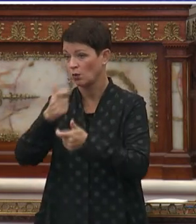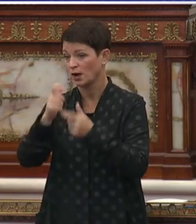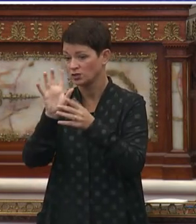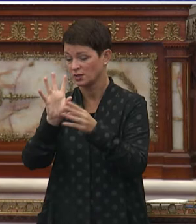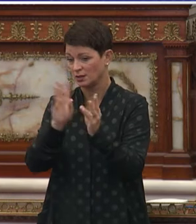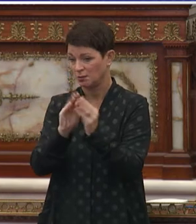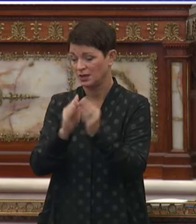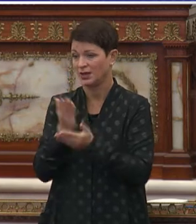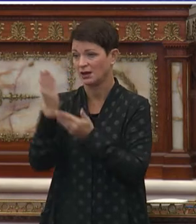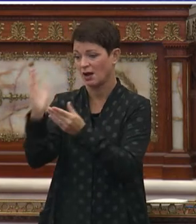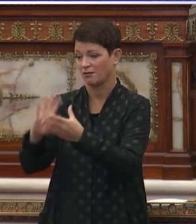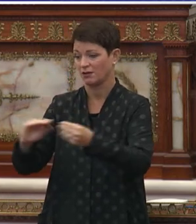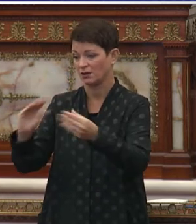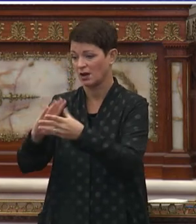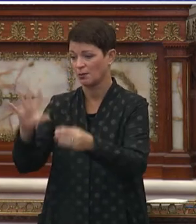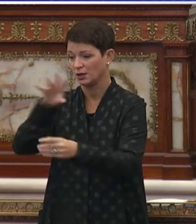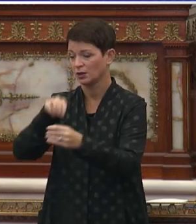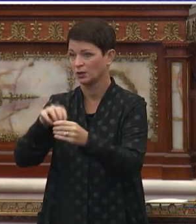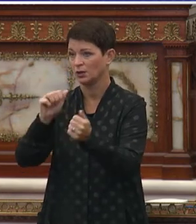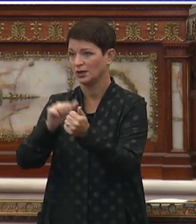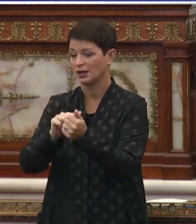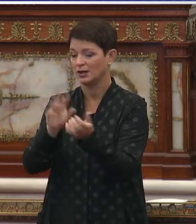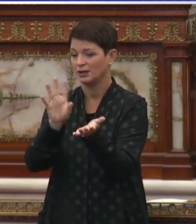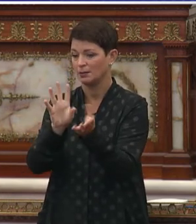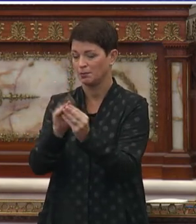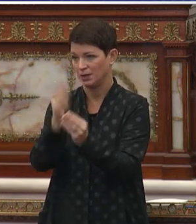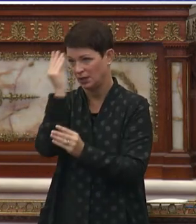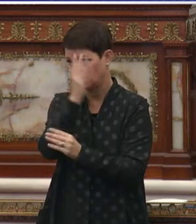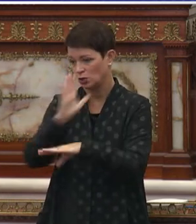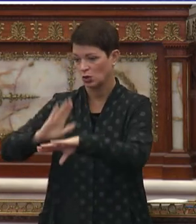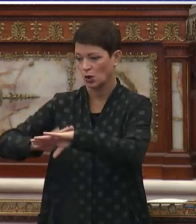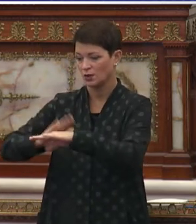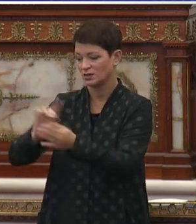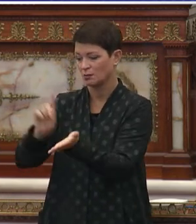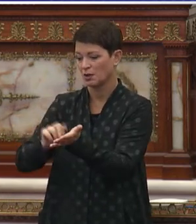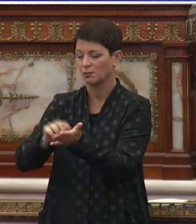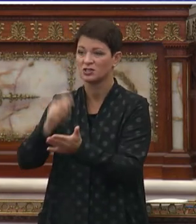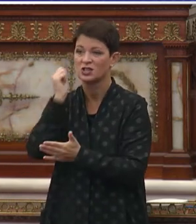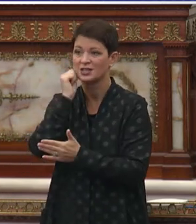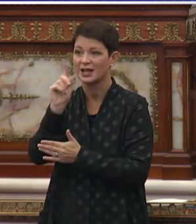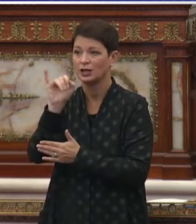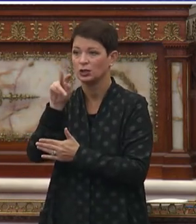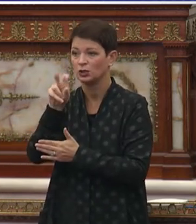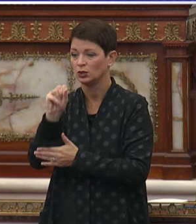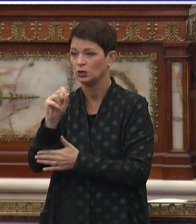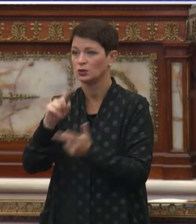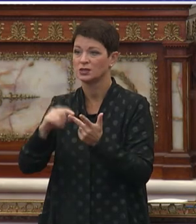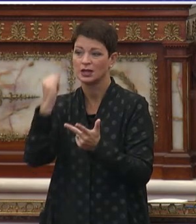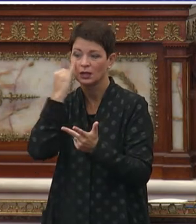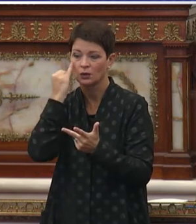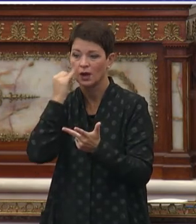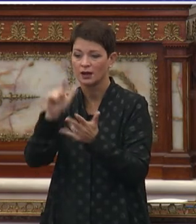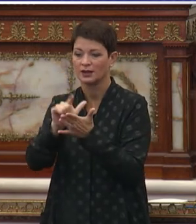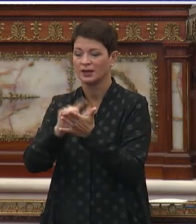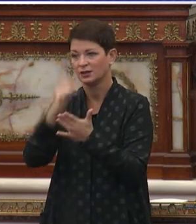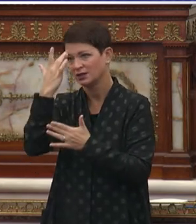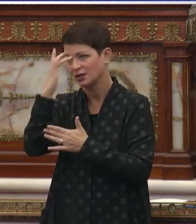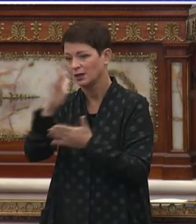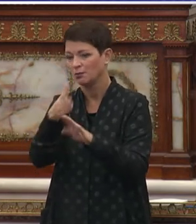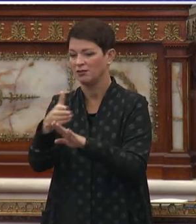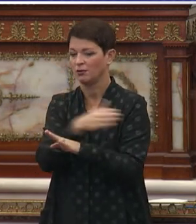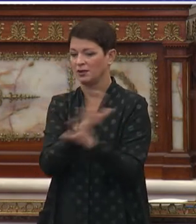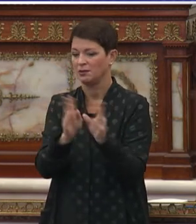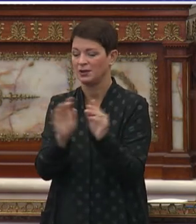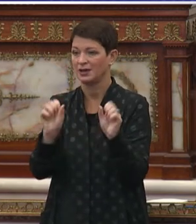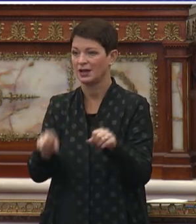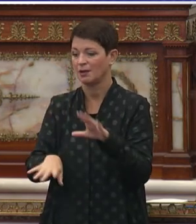offer public comment are included in the stated meeting notice that was published in the Daily News Inquirer and Legal Intelligencer prior to the meeting and